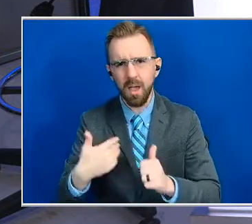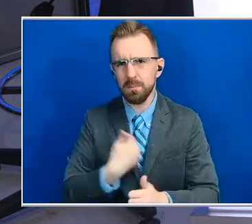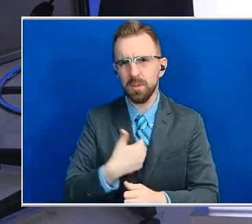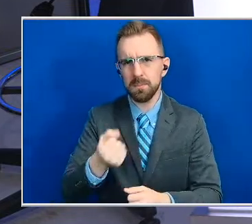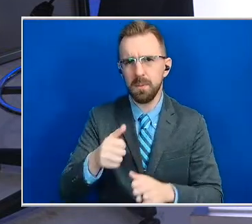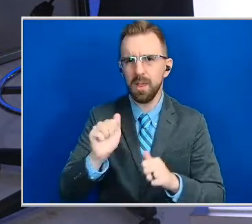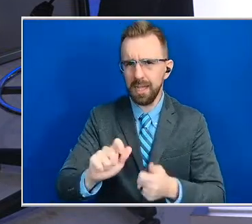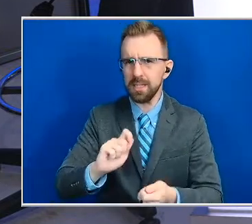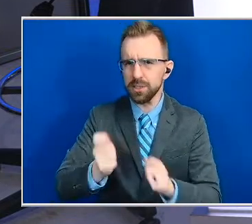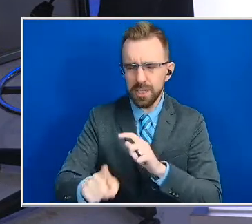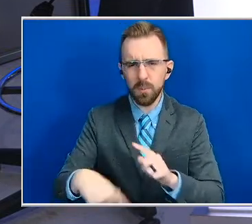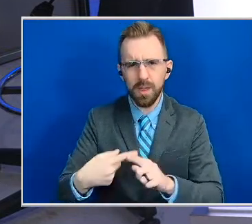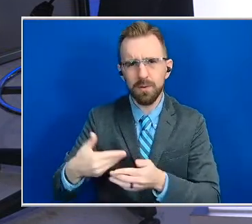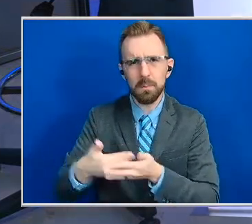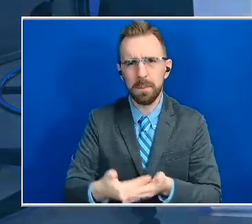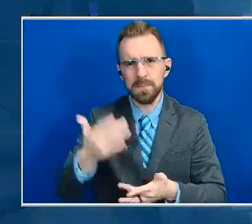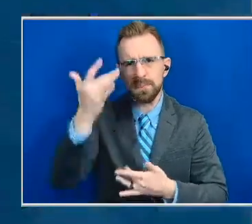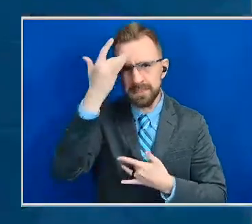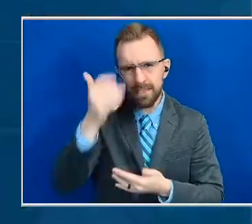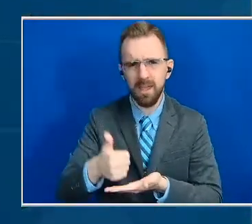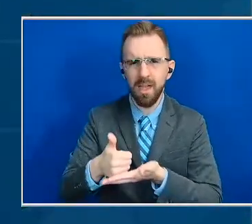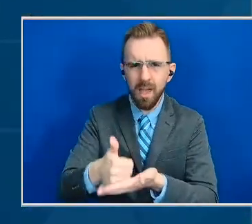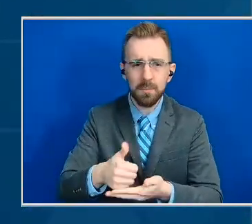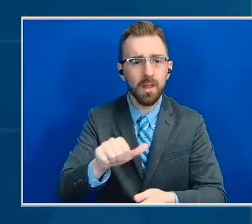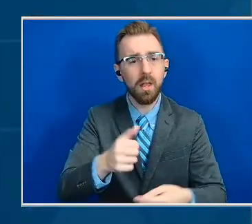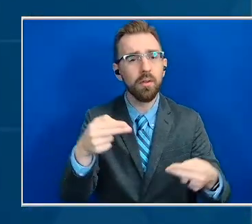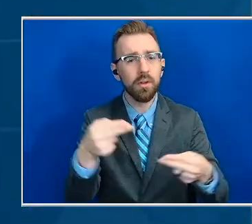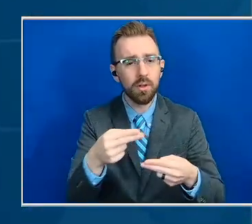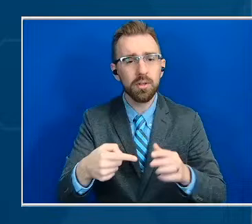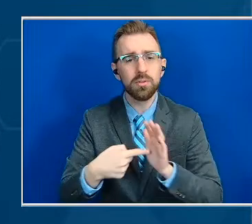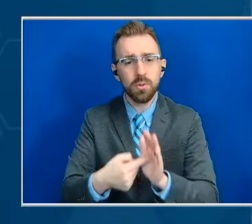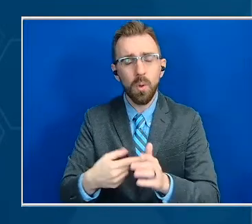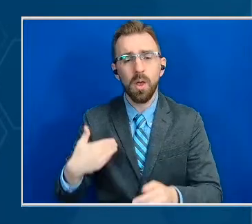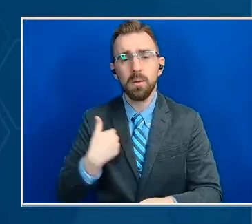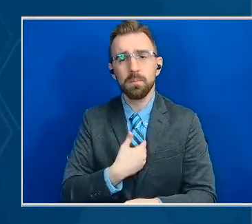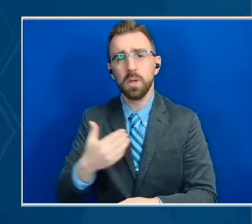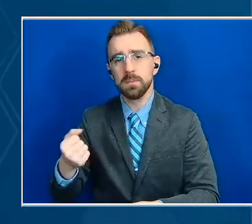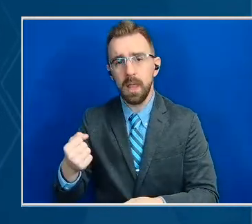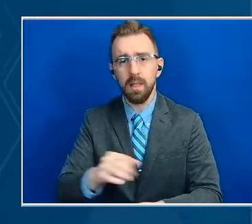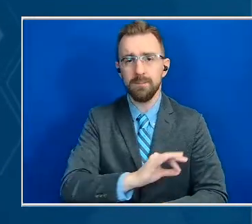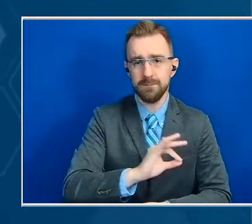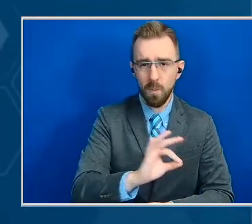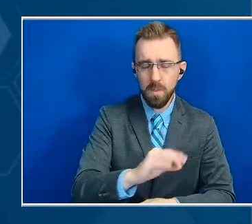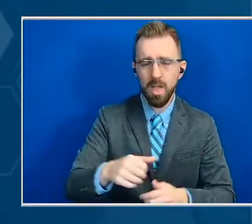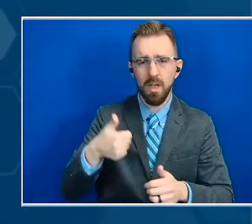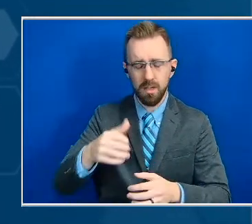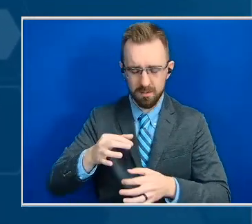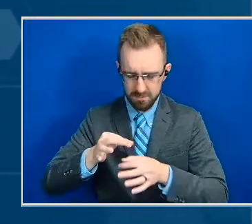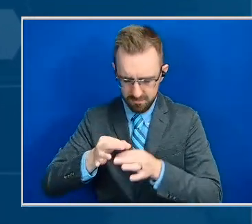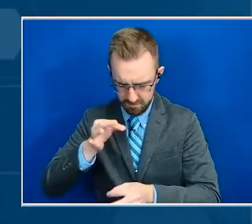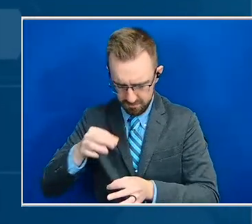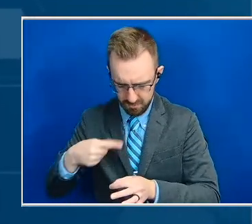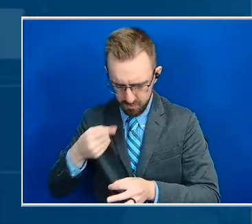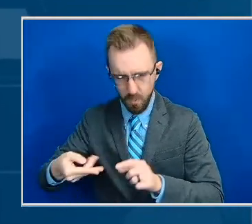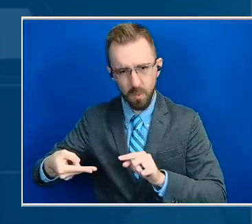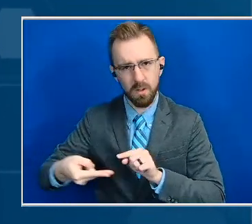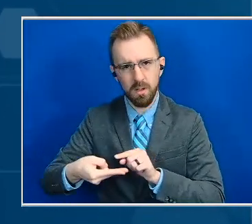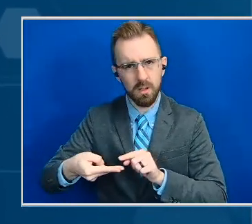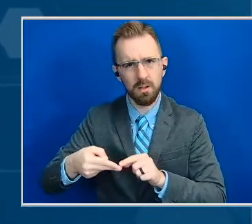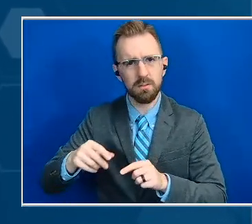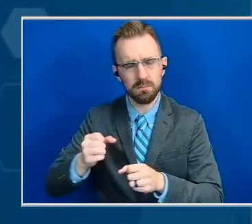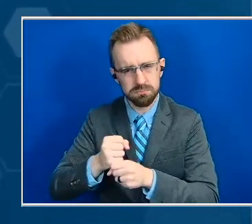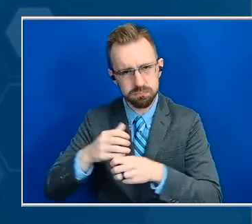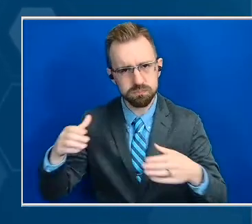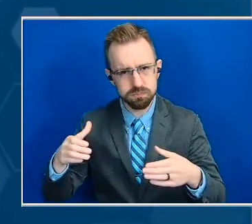help? So another slide shows breast milk versus formula under a microscope. Talk to us about what we're seeing here. This is just a very